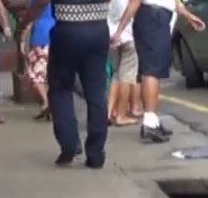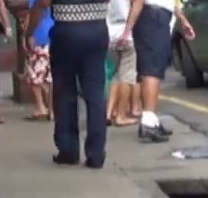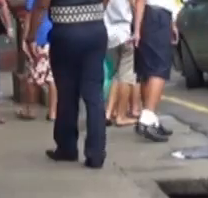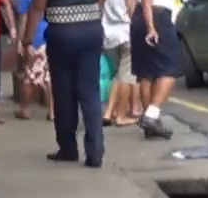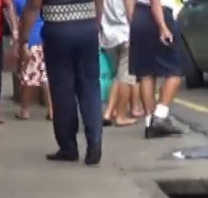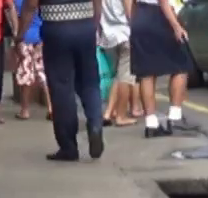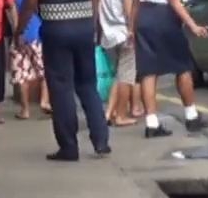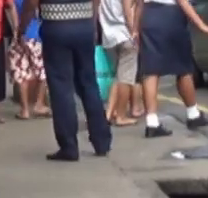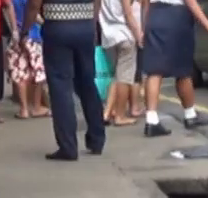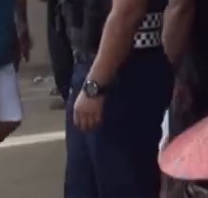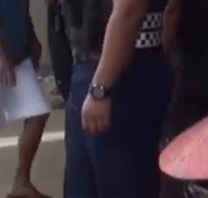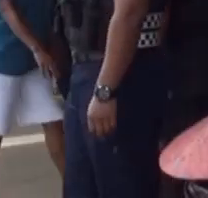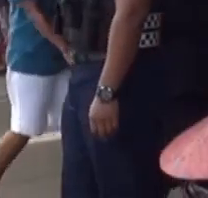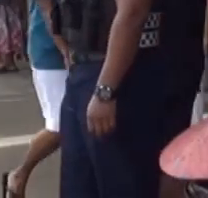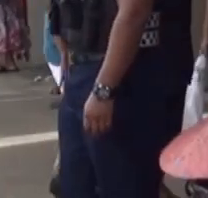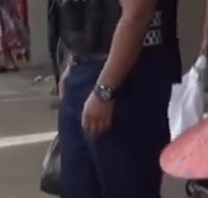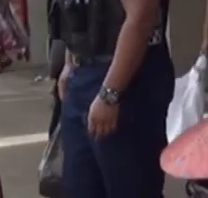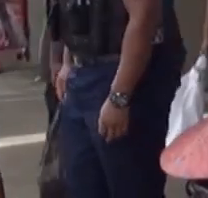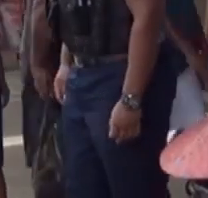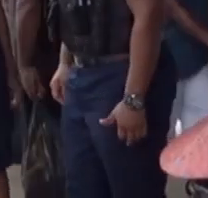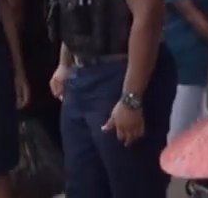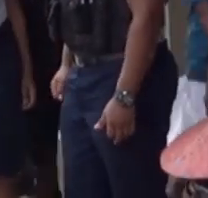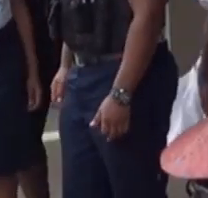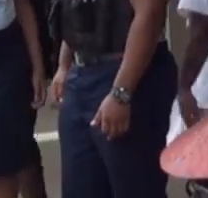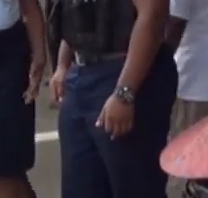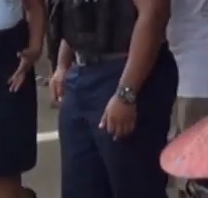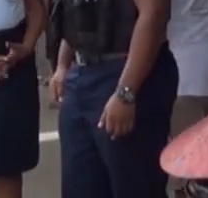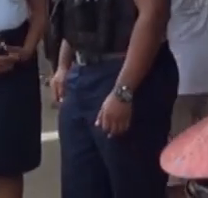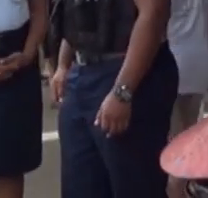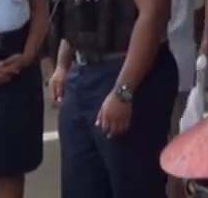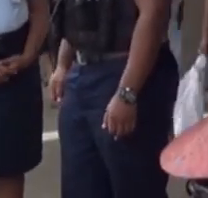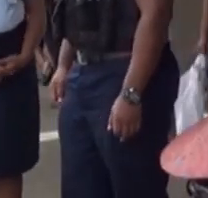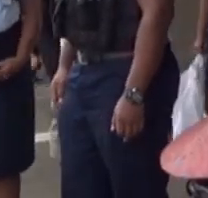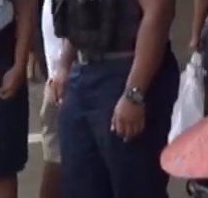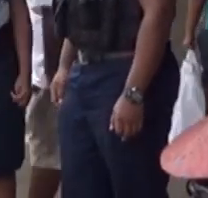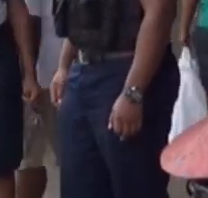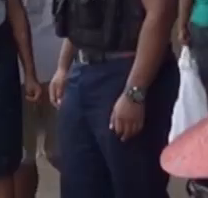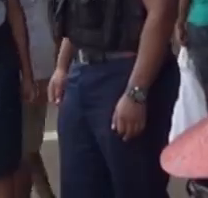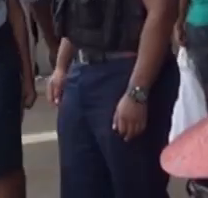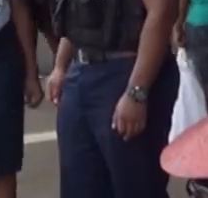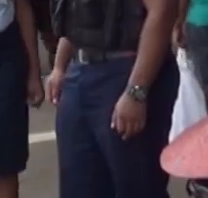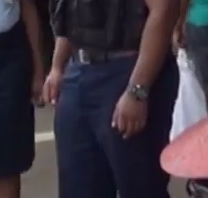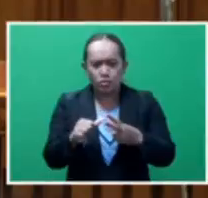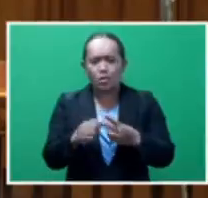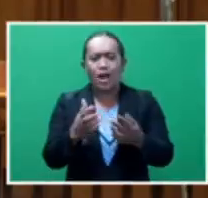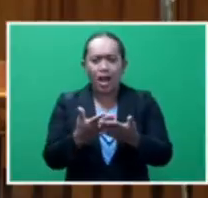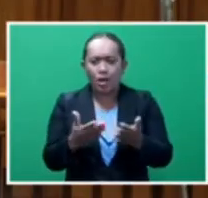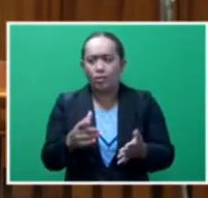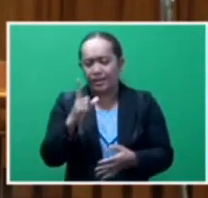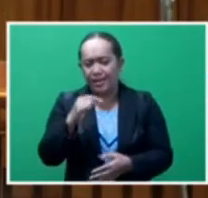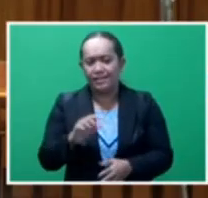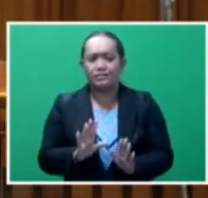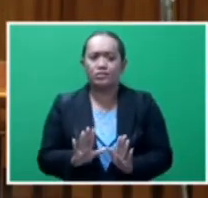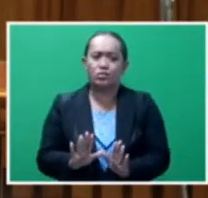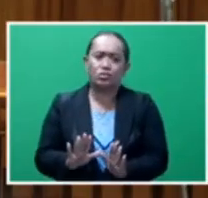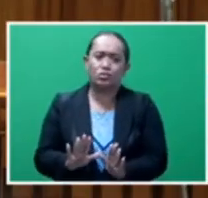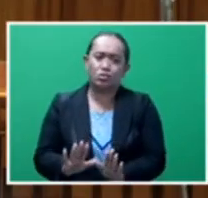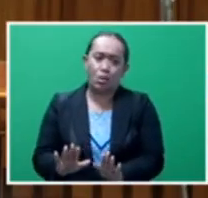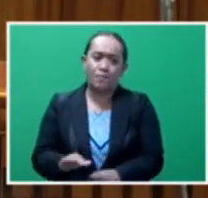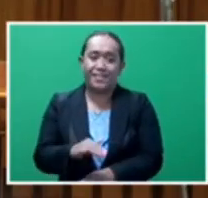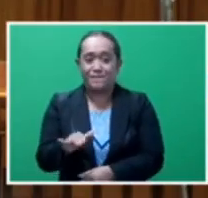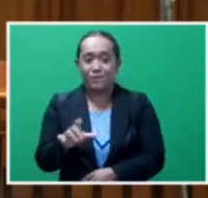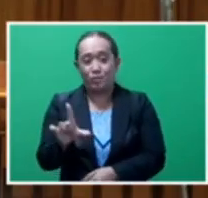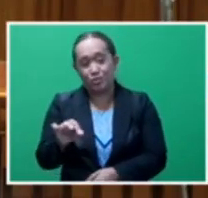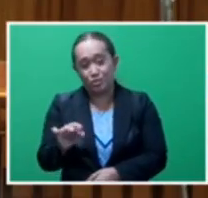give it to you, and you need to go and pay the fine. That's how the system is going to work. The reason why we're doing all of this, Mr. Speaker, sir, is